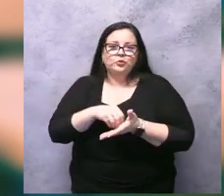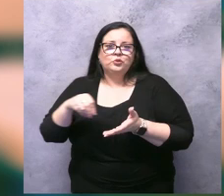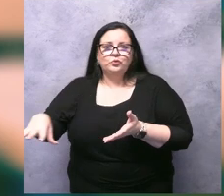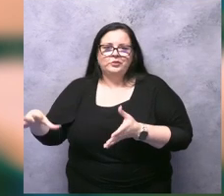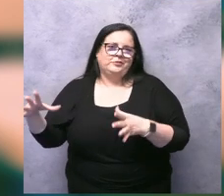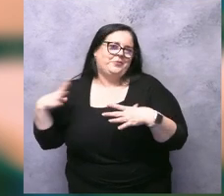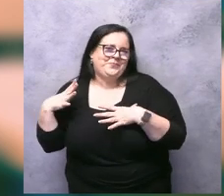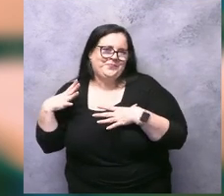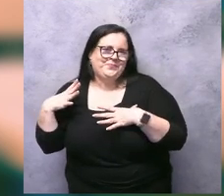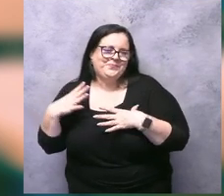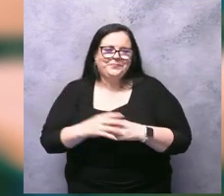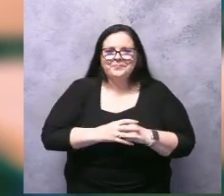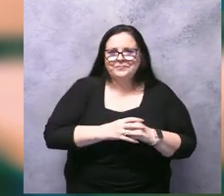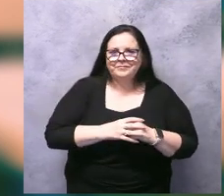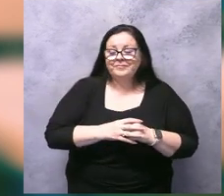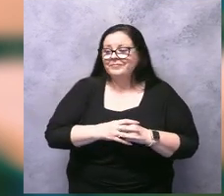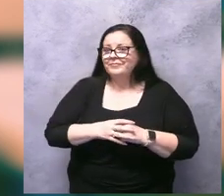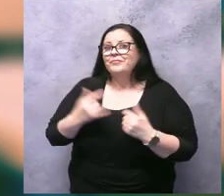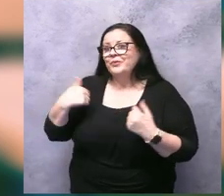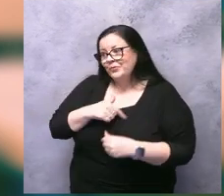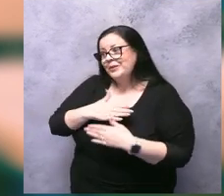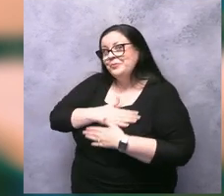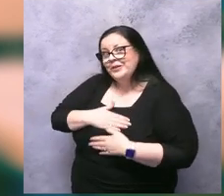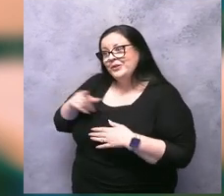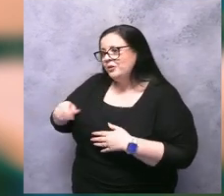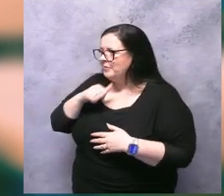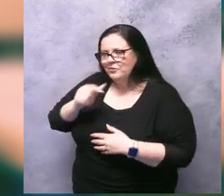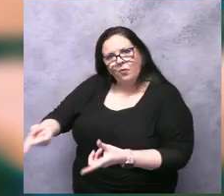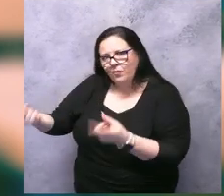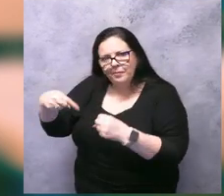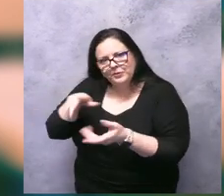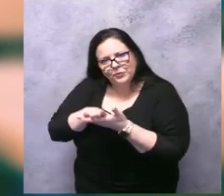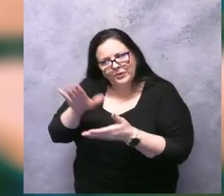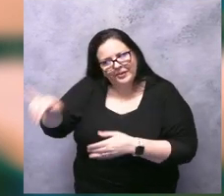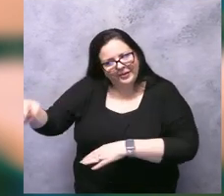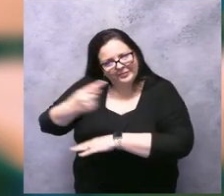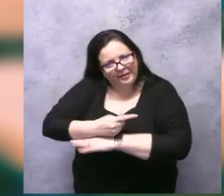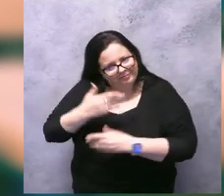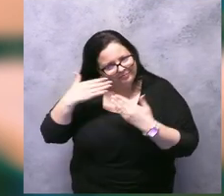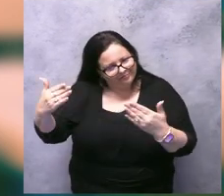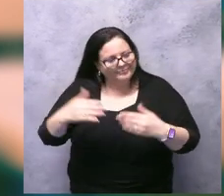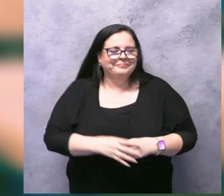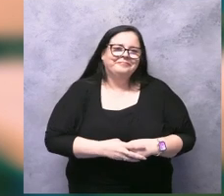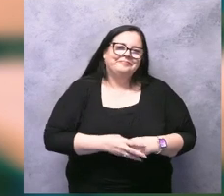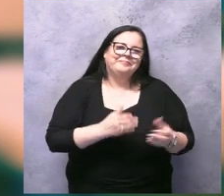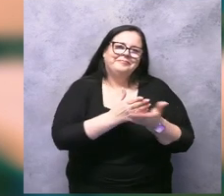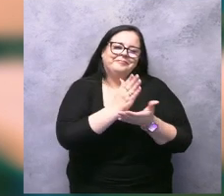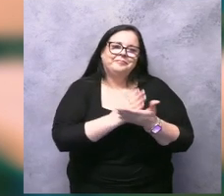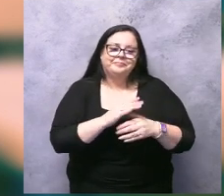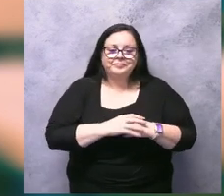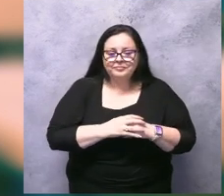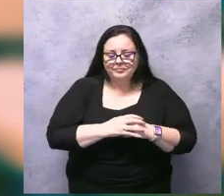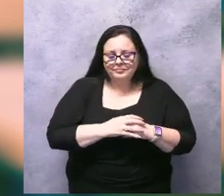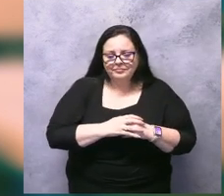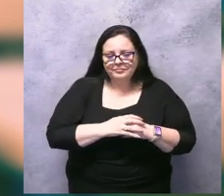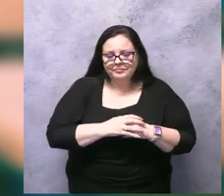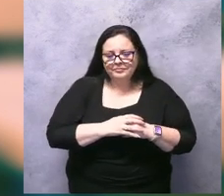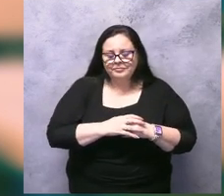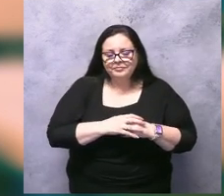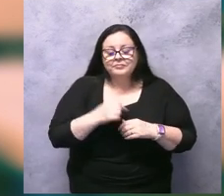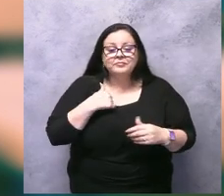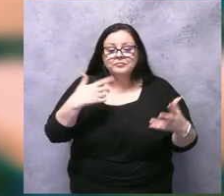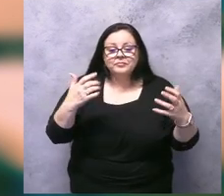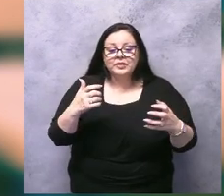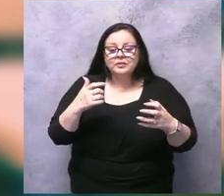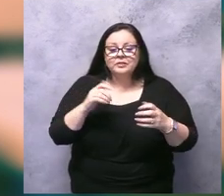So students, we appreciate you, but don't come to class that day. All right, so I wanted to just